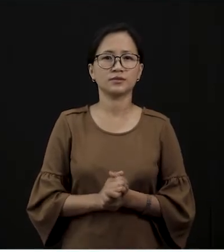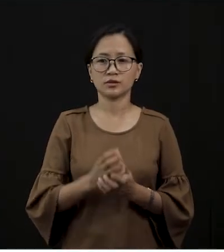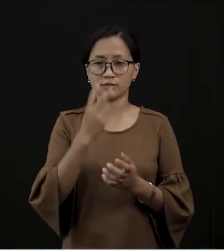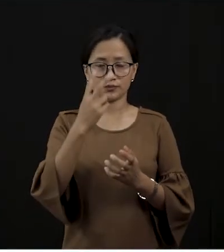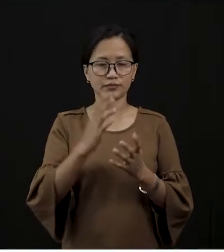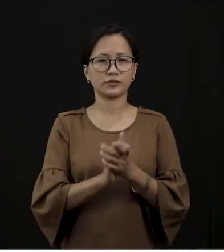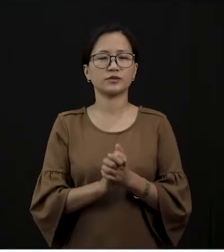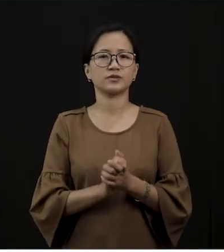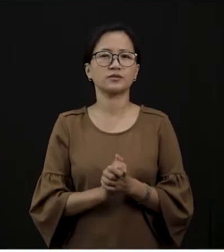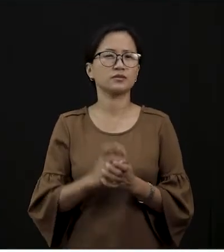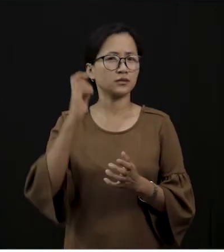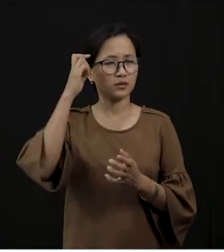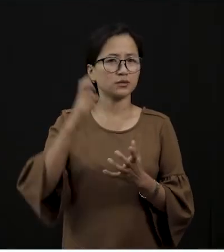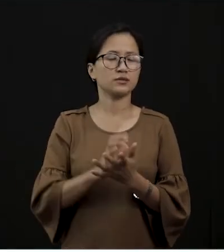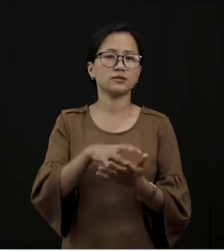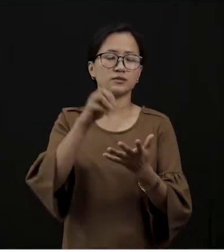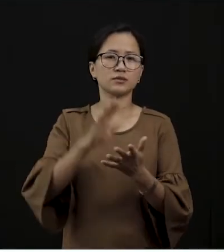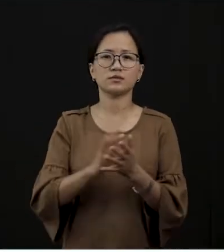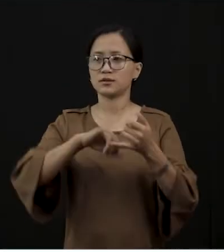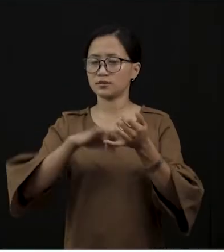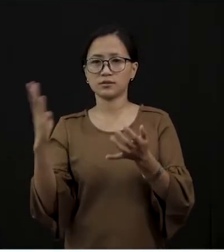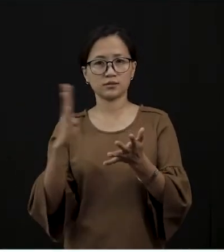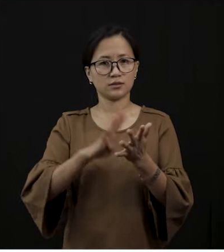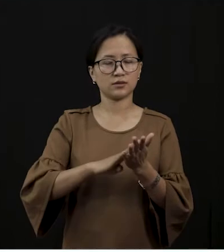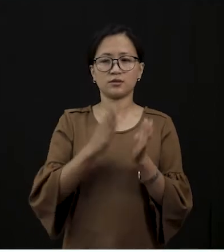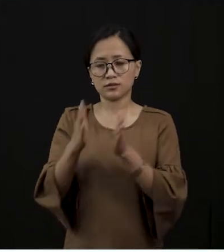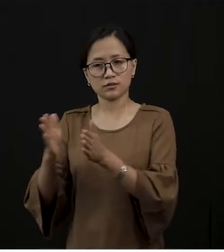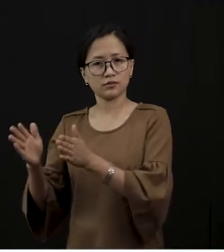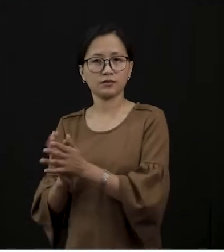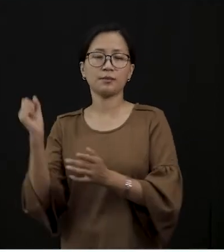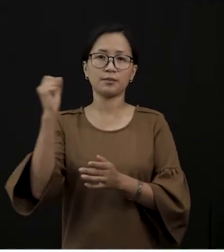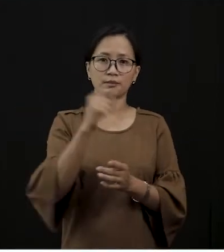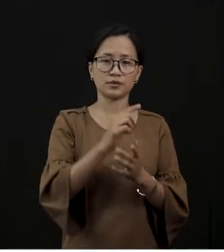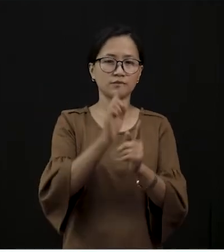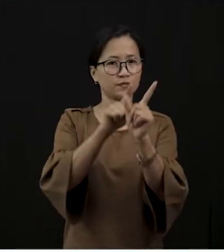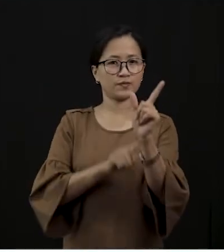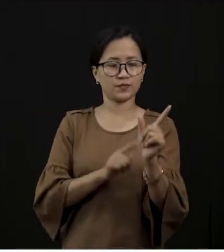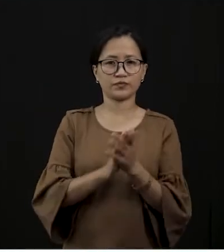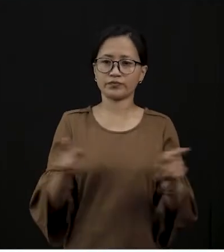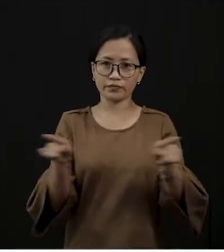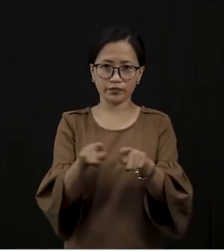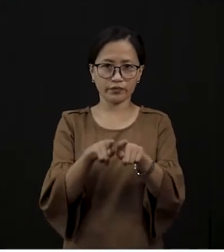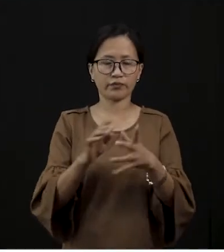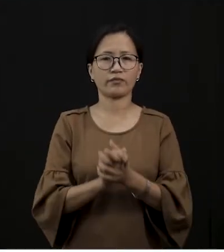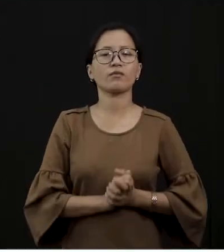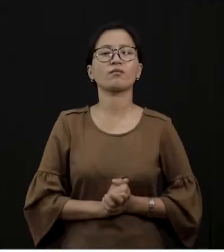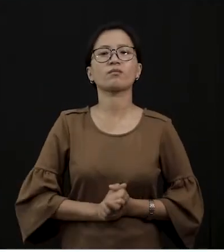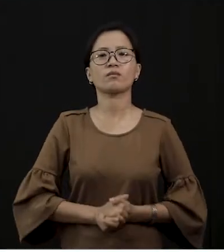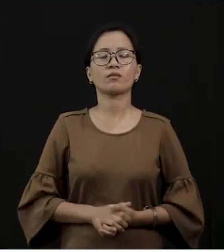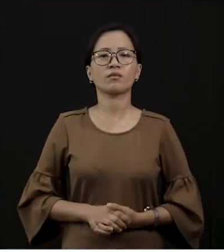the seasons in a year and also the seasons to the months of a year. Relate the seasons to a month